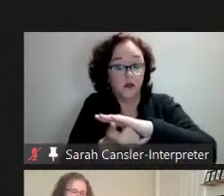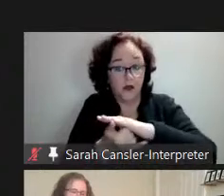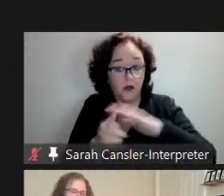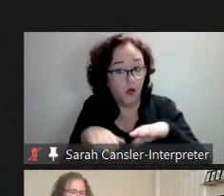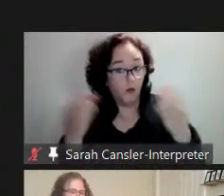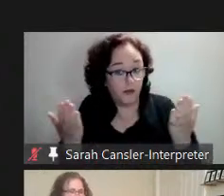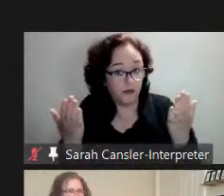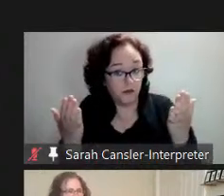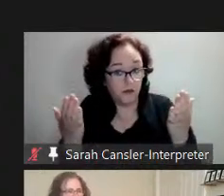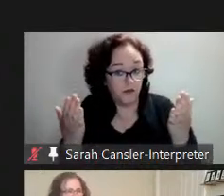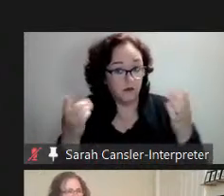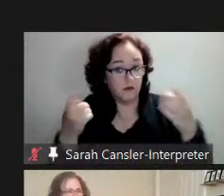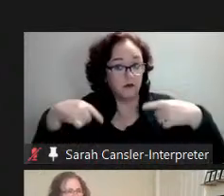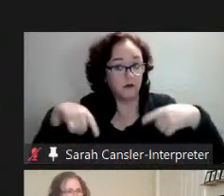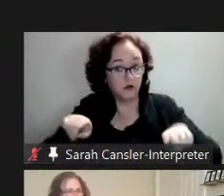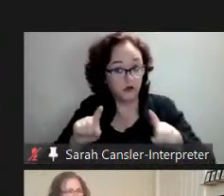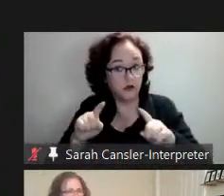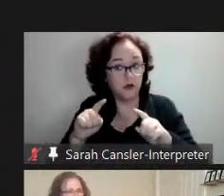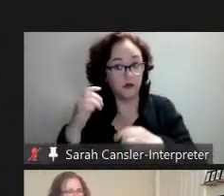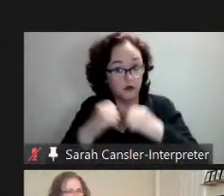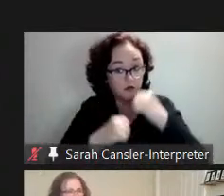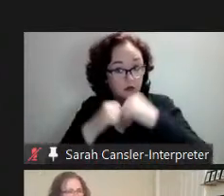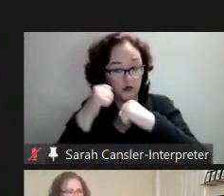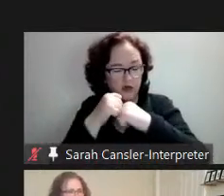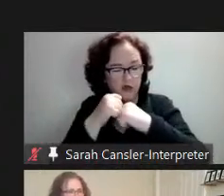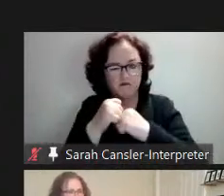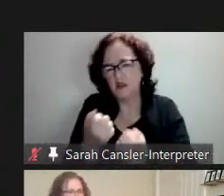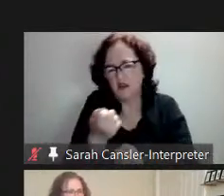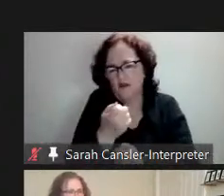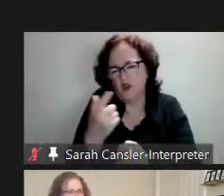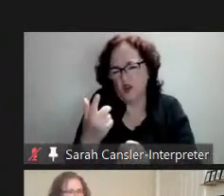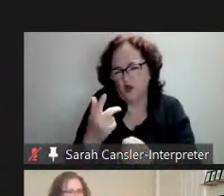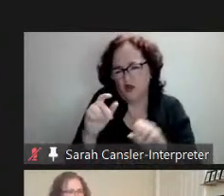construction, except for a couple of weekends.